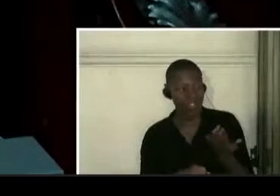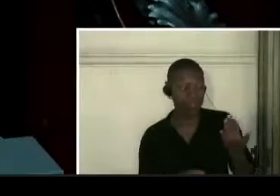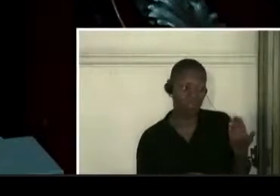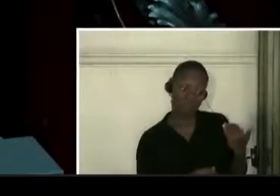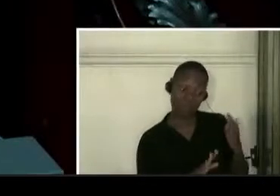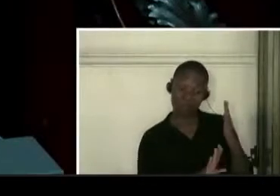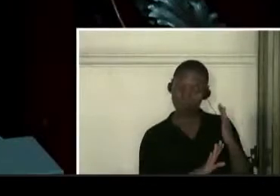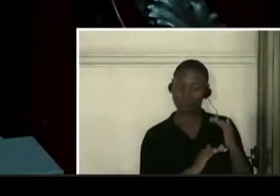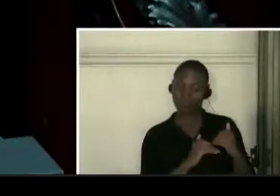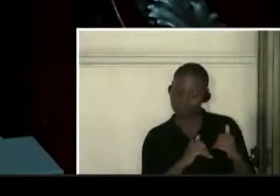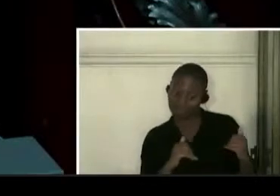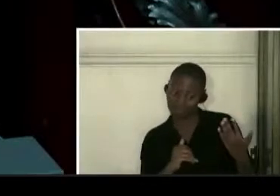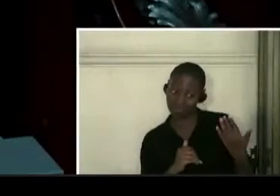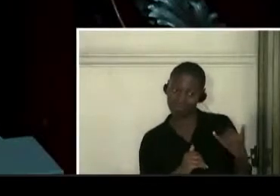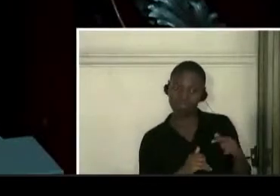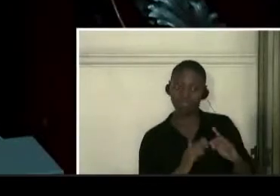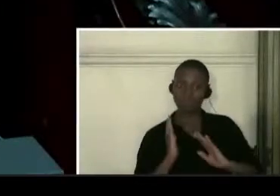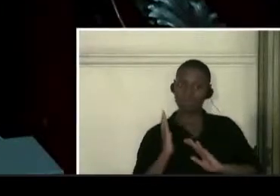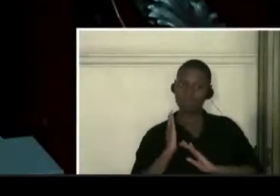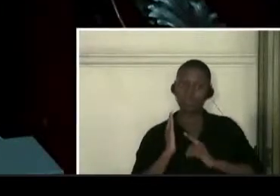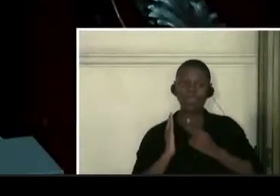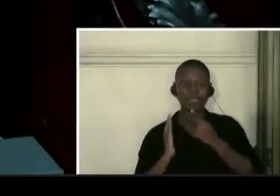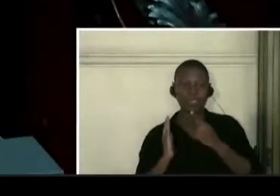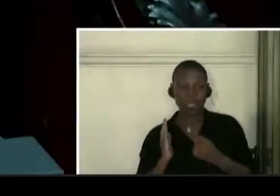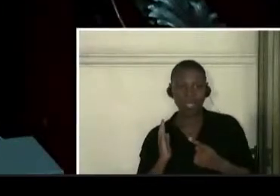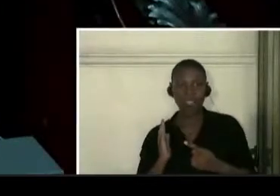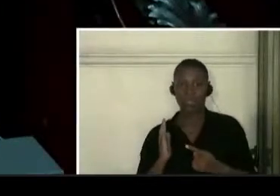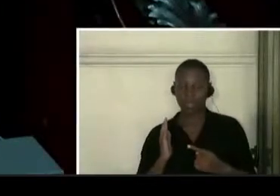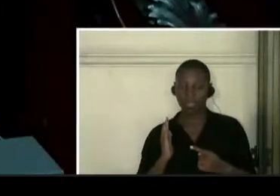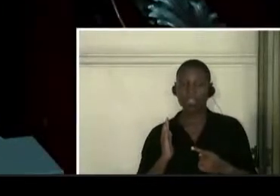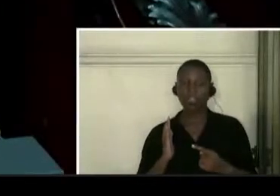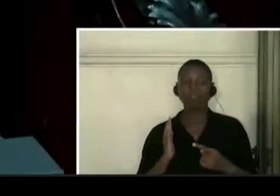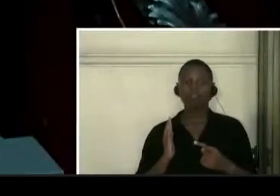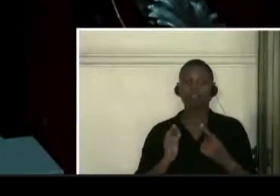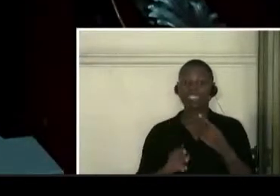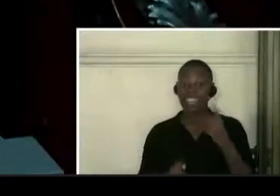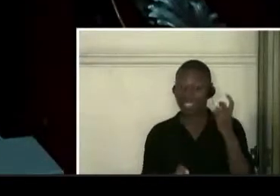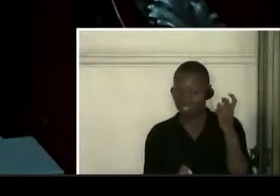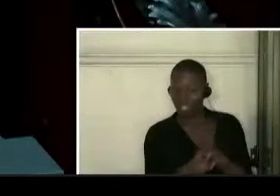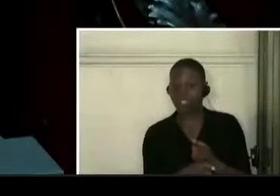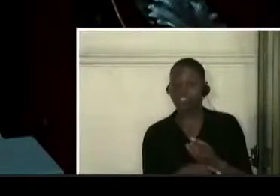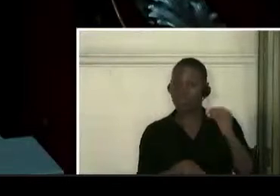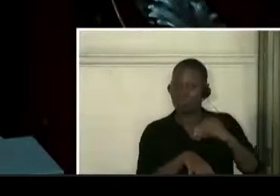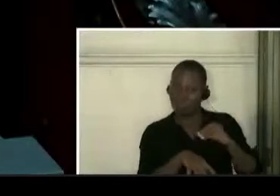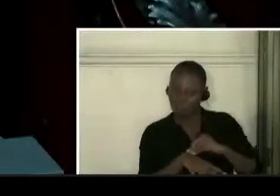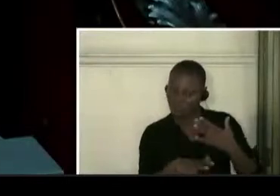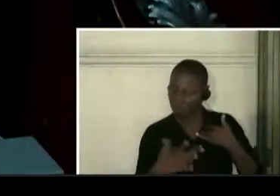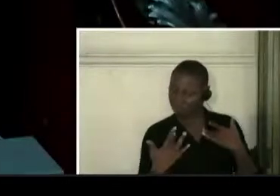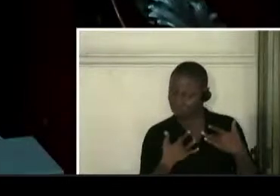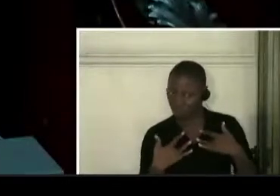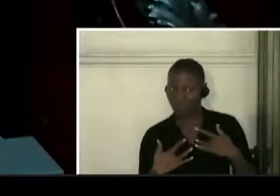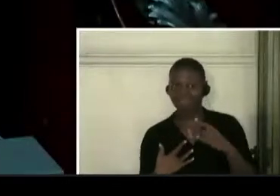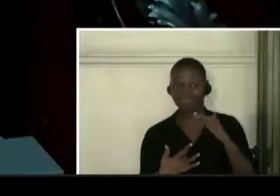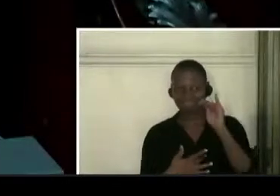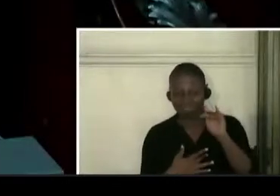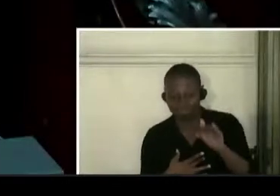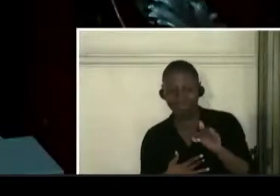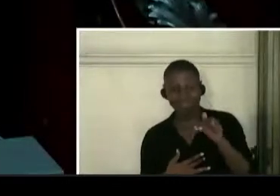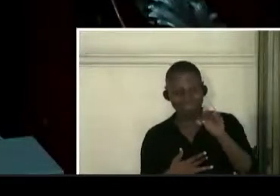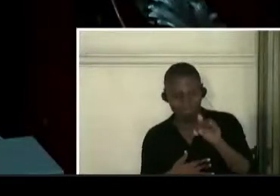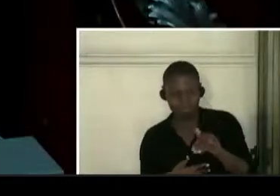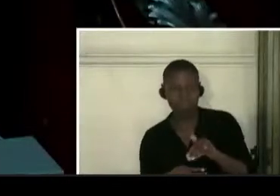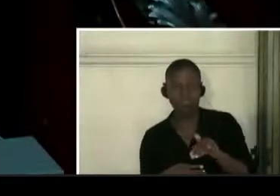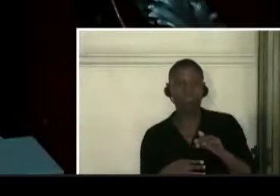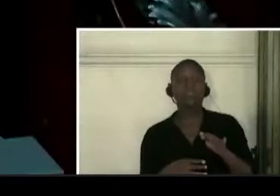zomzabalazo eziphinde zibeka meva la umnyango uzama ukunyathela khona. Yingakho ke sibonga ukuthi nako